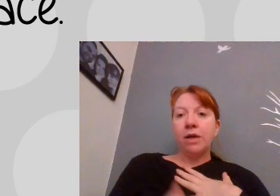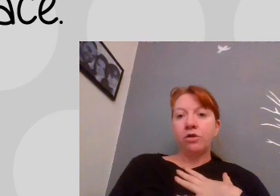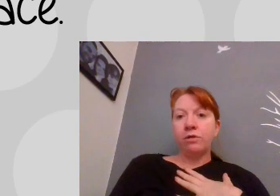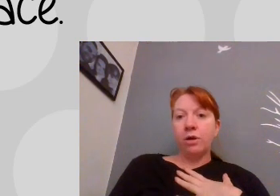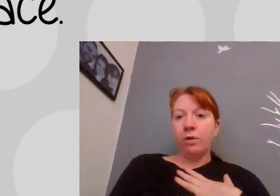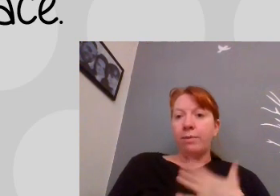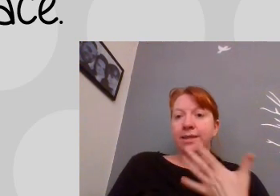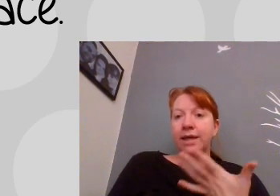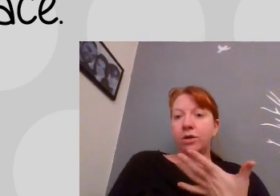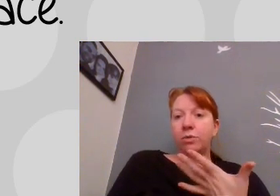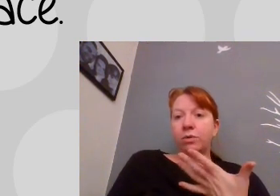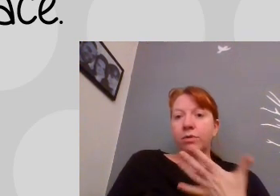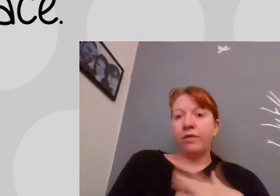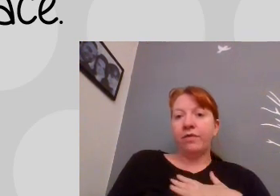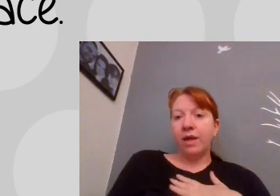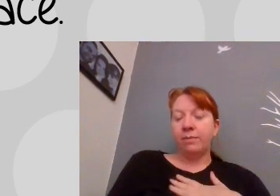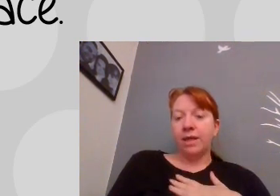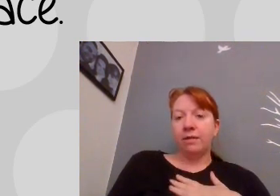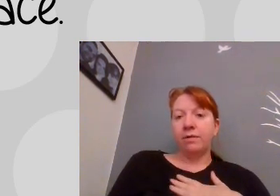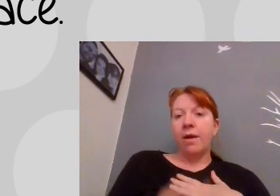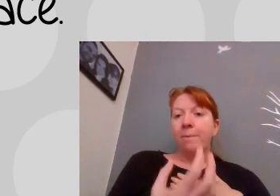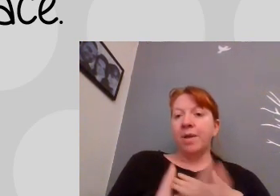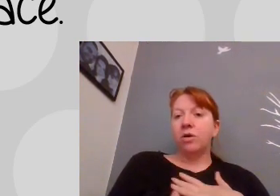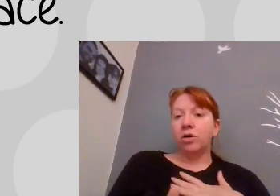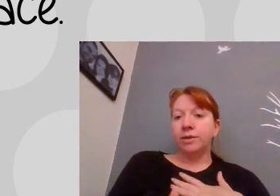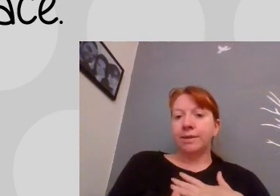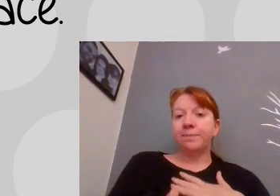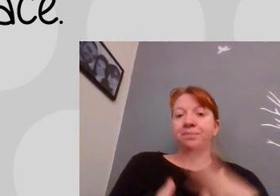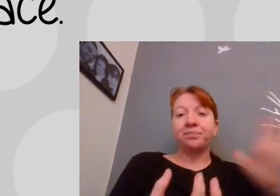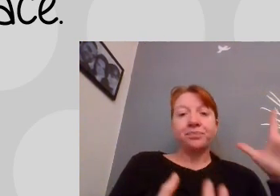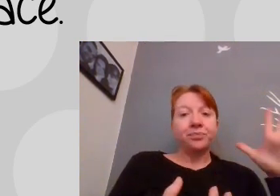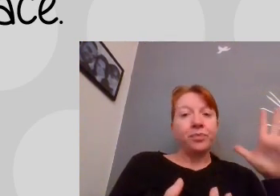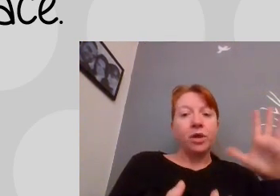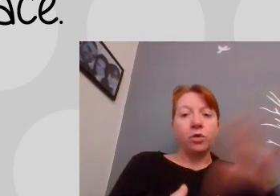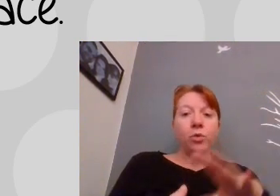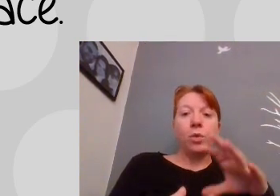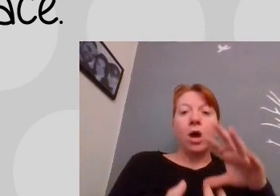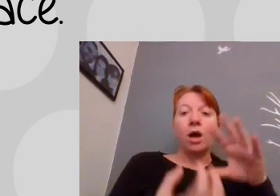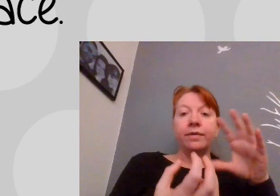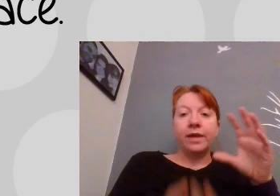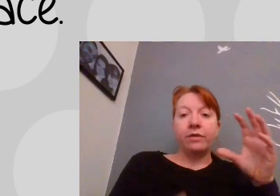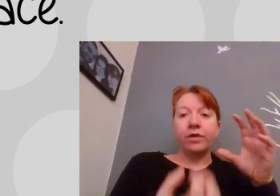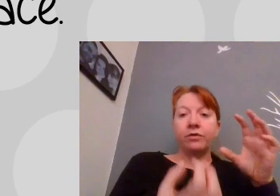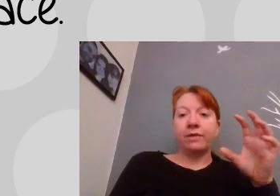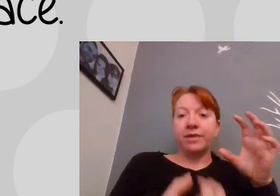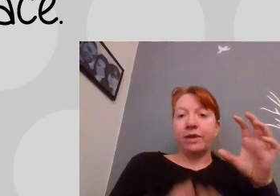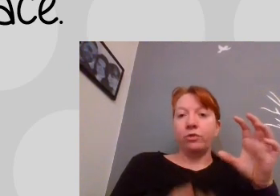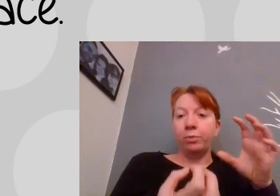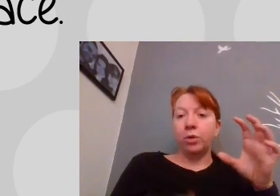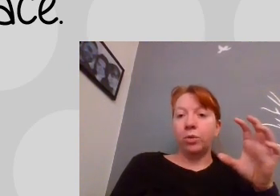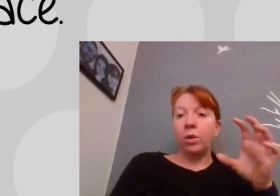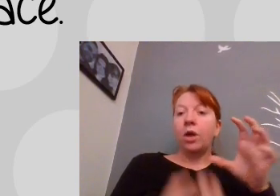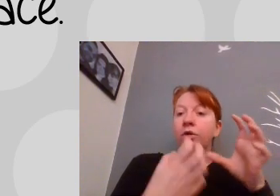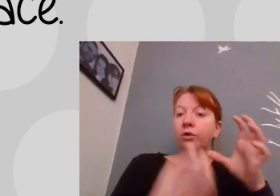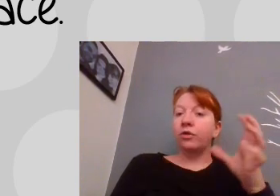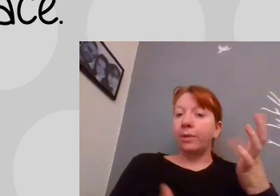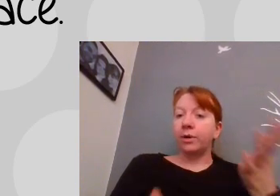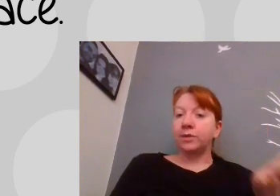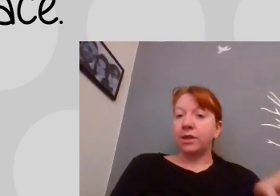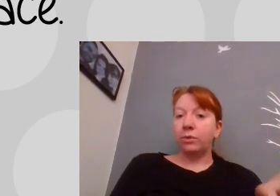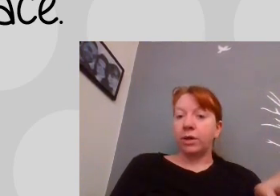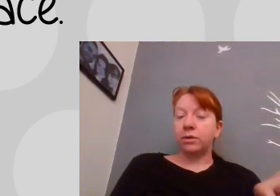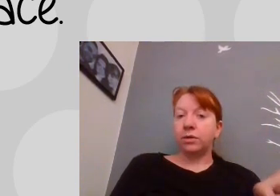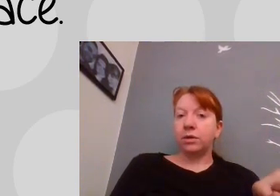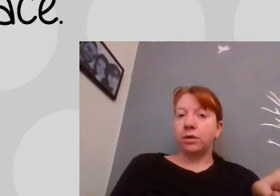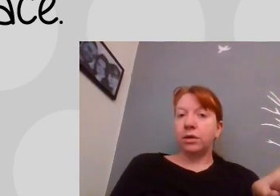much, much slower. It might take you 15 minutes because you are nearer the gravitational pull, your time